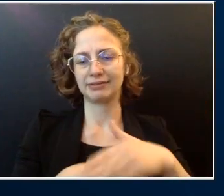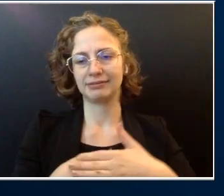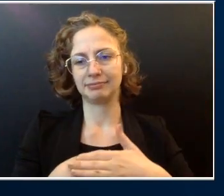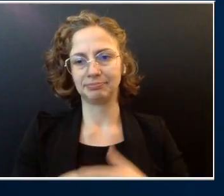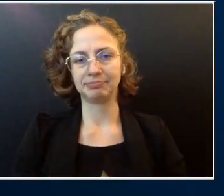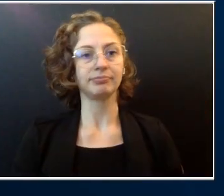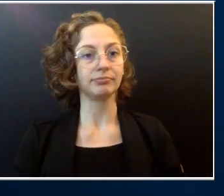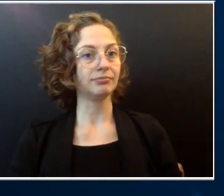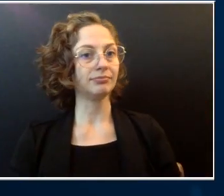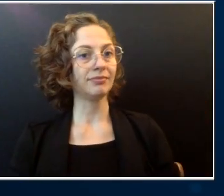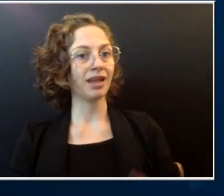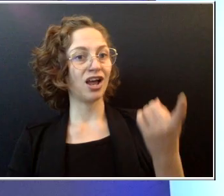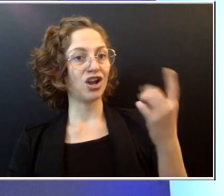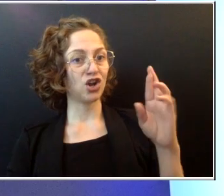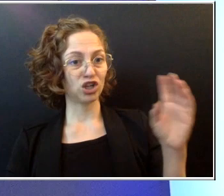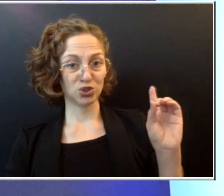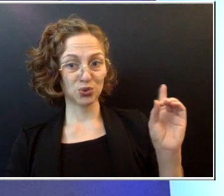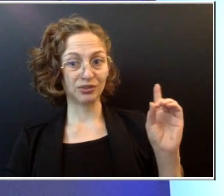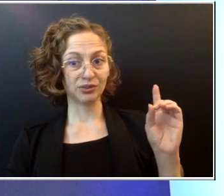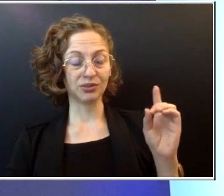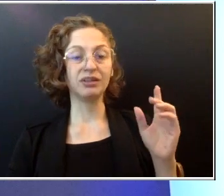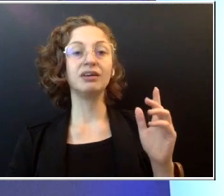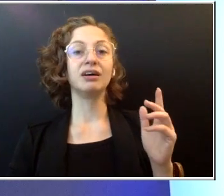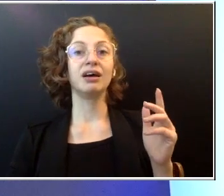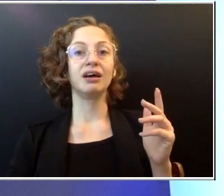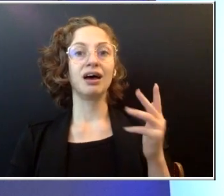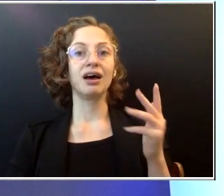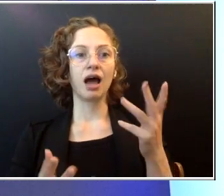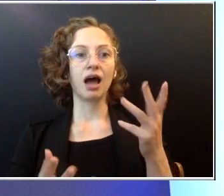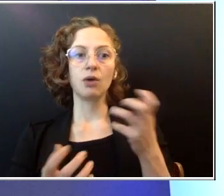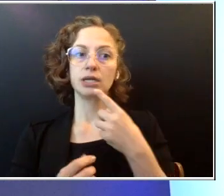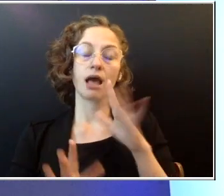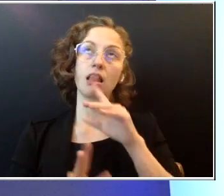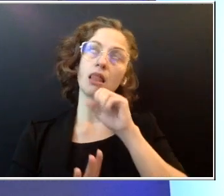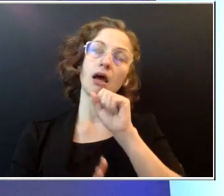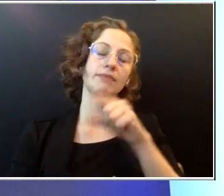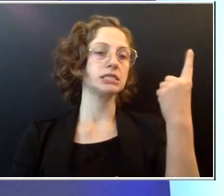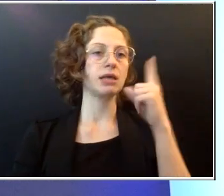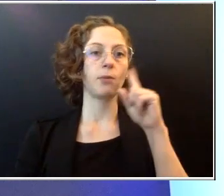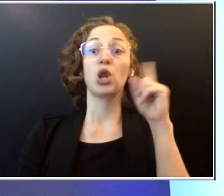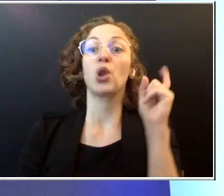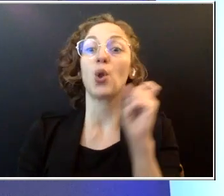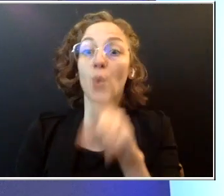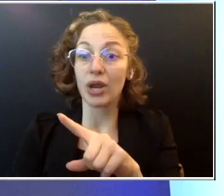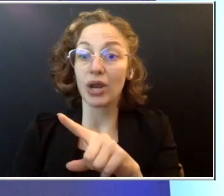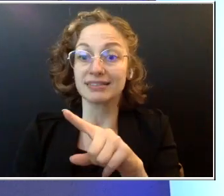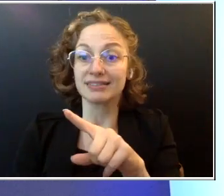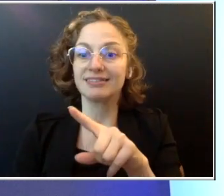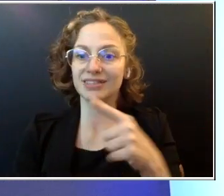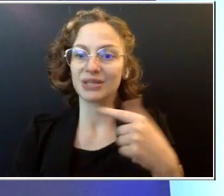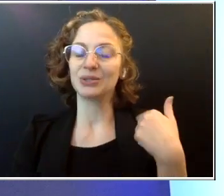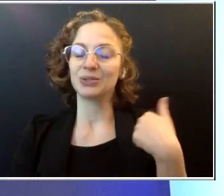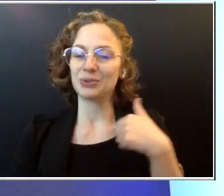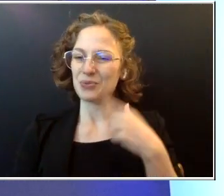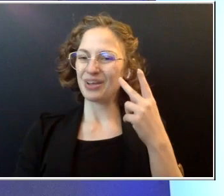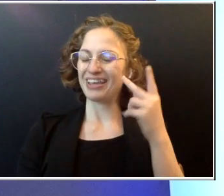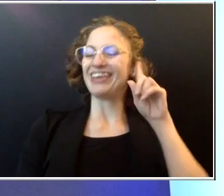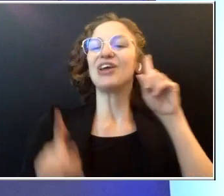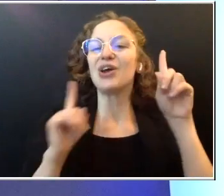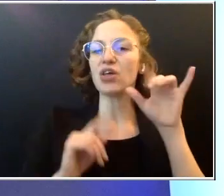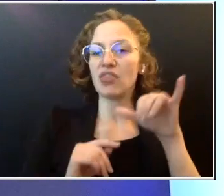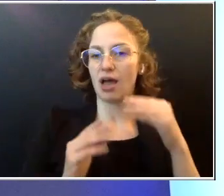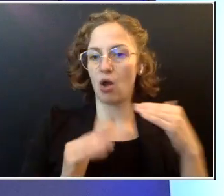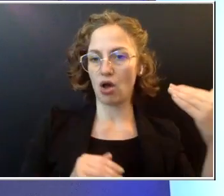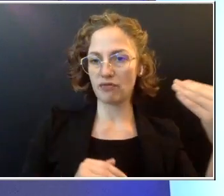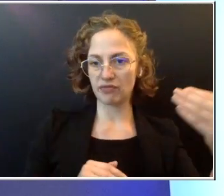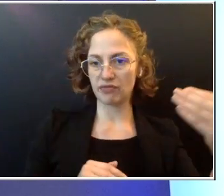that someone noticed it on him, and that's what made him go. We find that a lot, where people see something on another person or someone that they